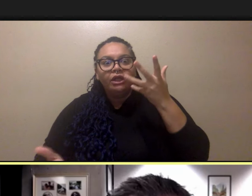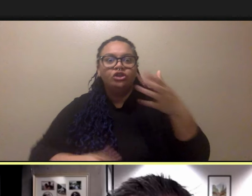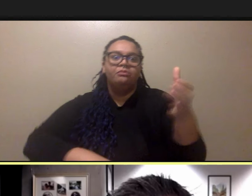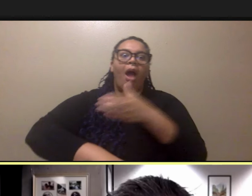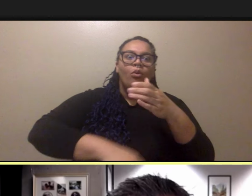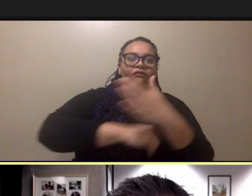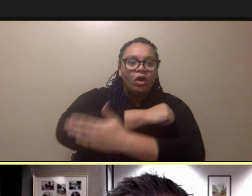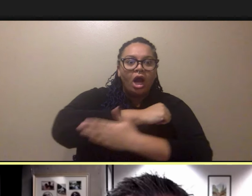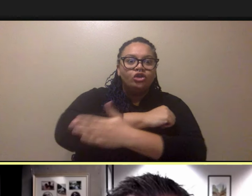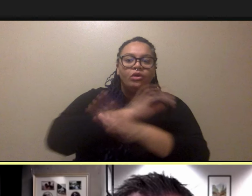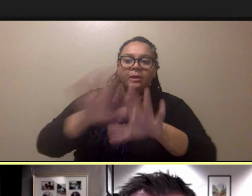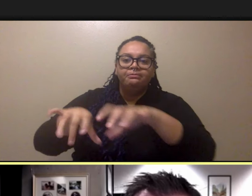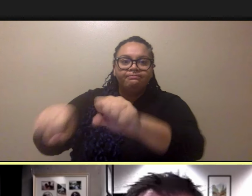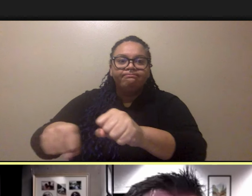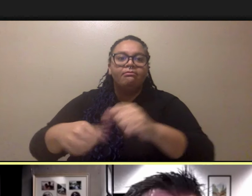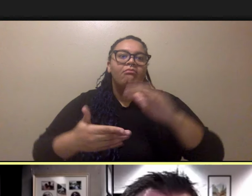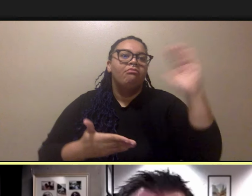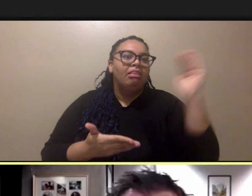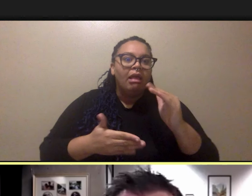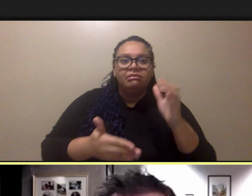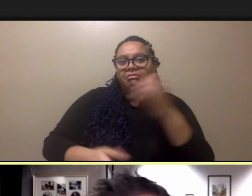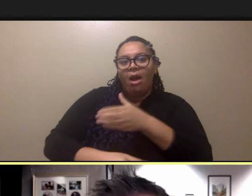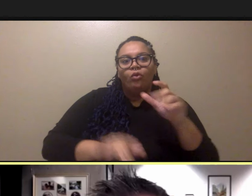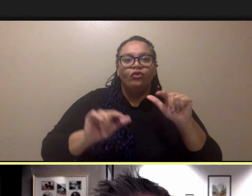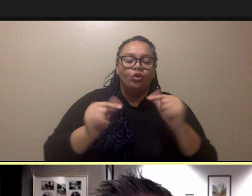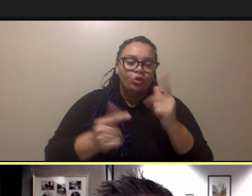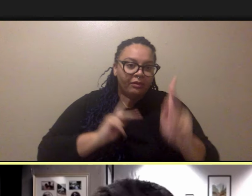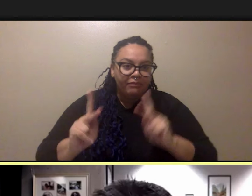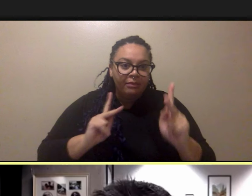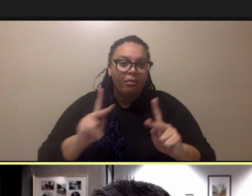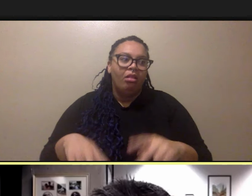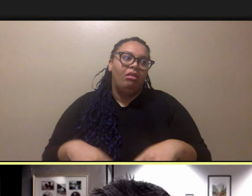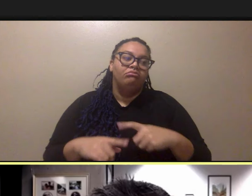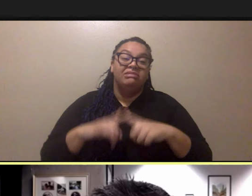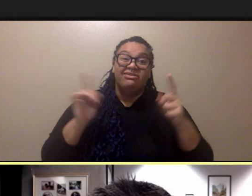and less powerful group of people, ethnicity, whatever.